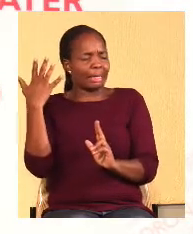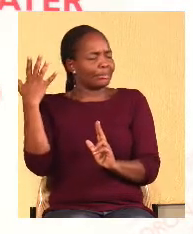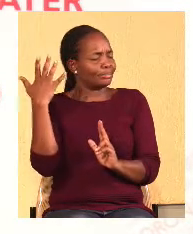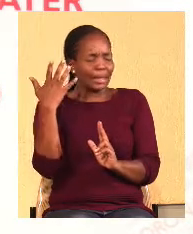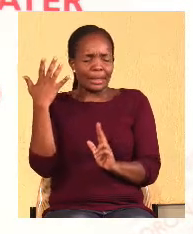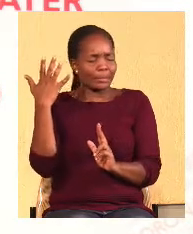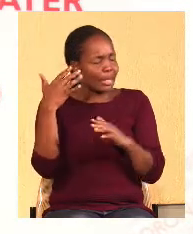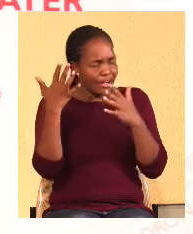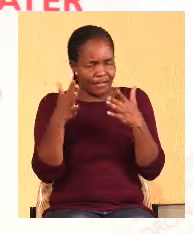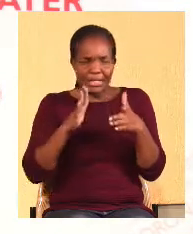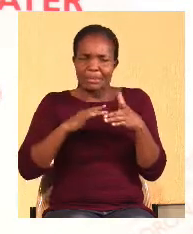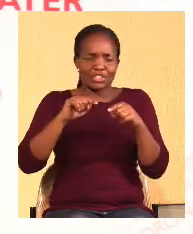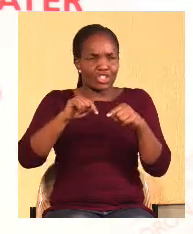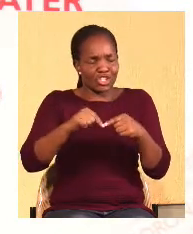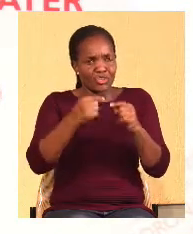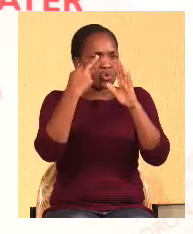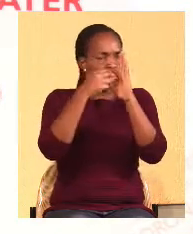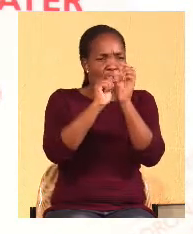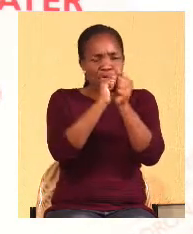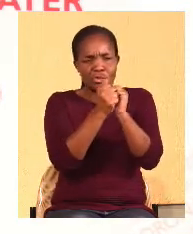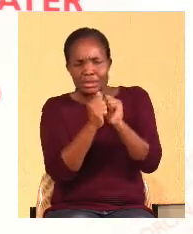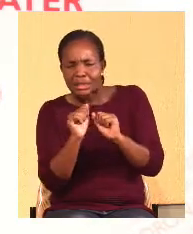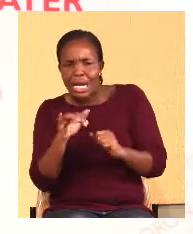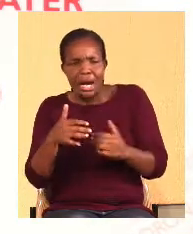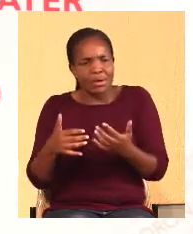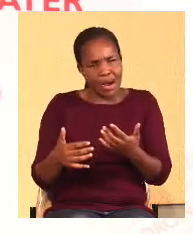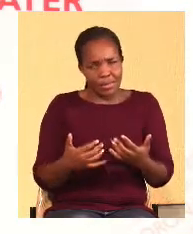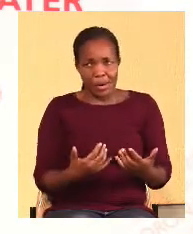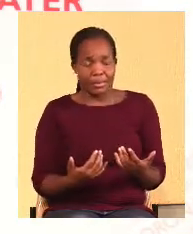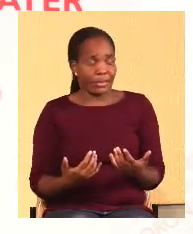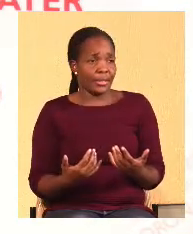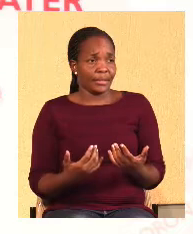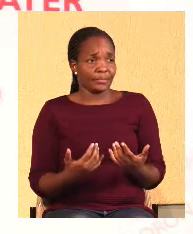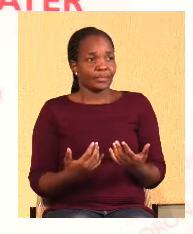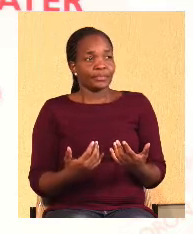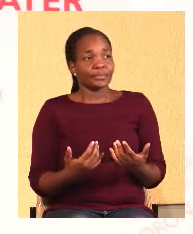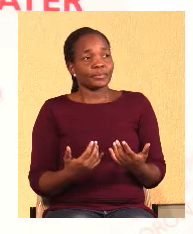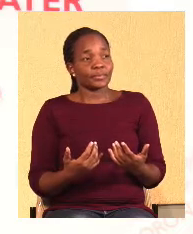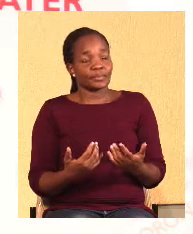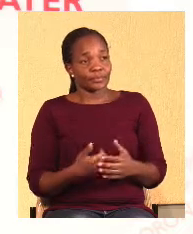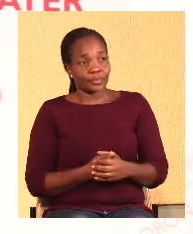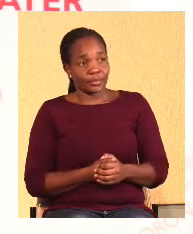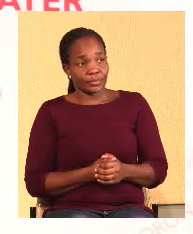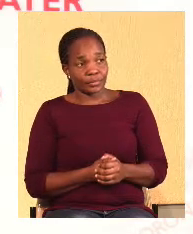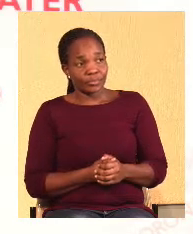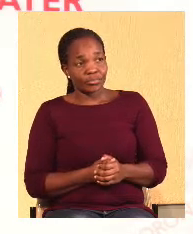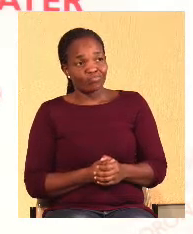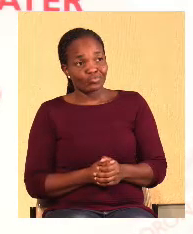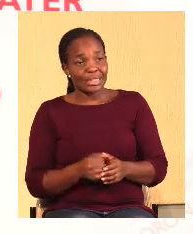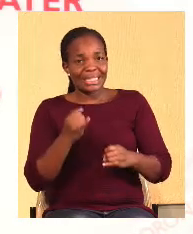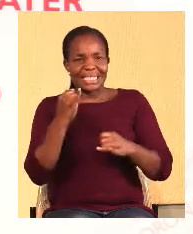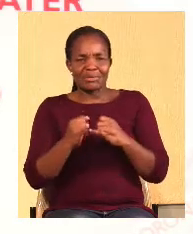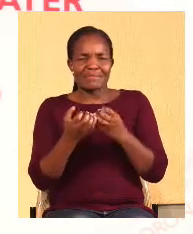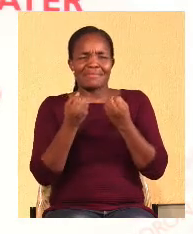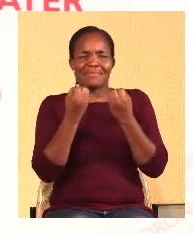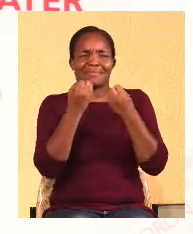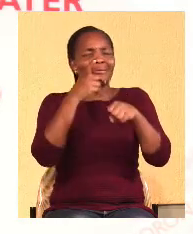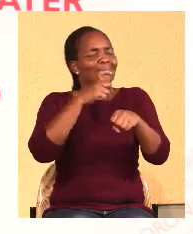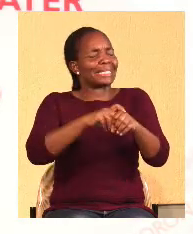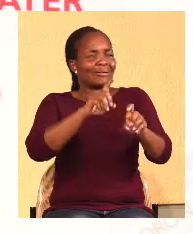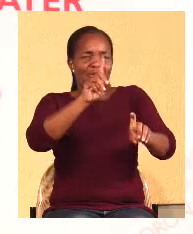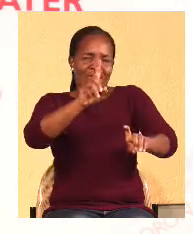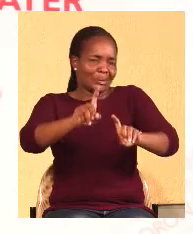and that would now be giving their input, towards the end of that, we would be having a general